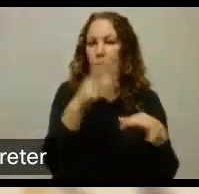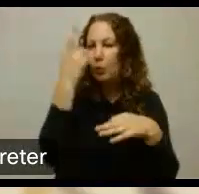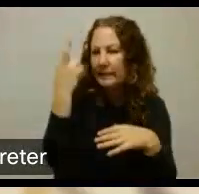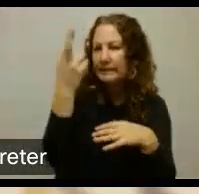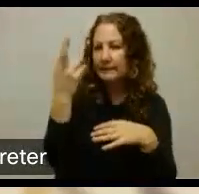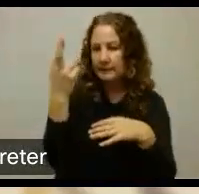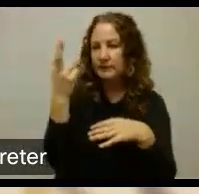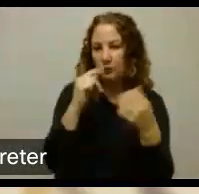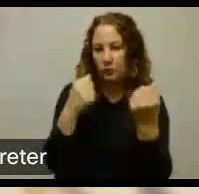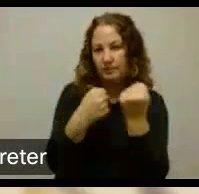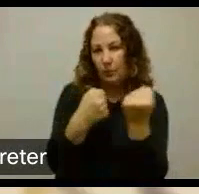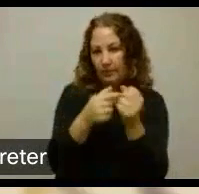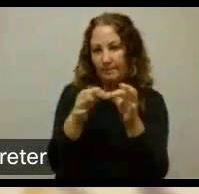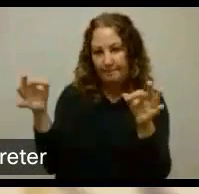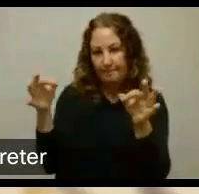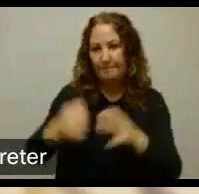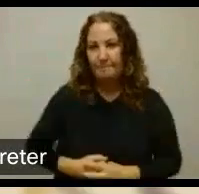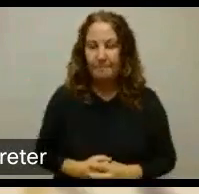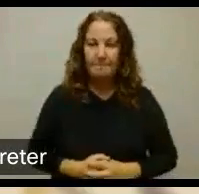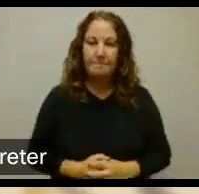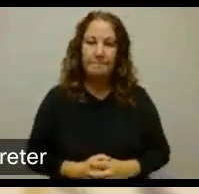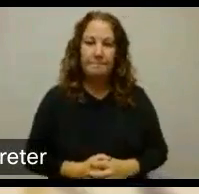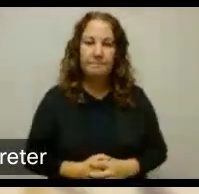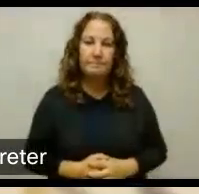each supporting point.